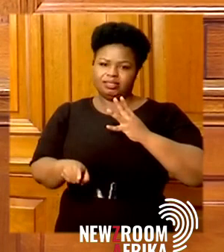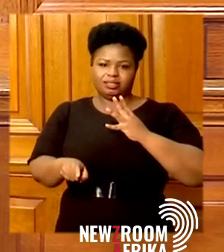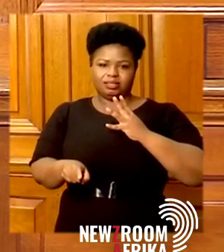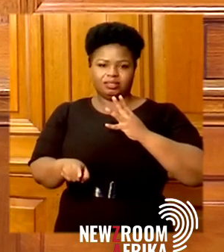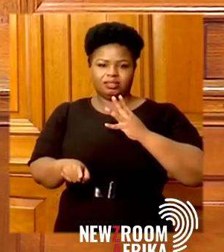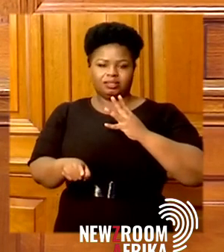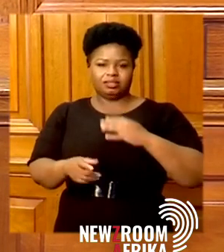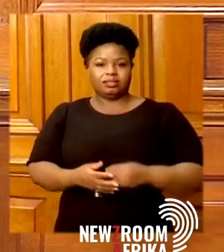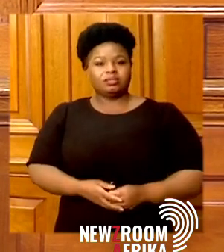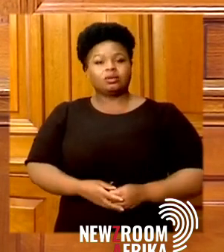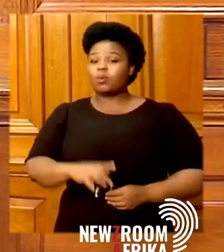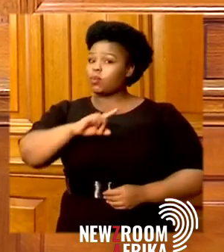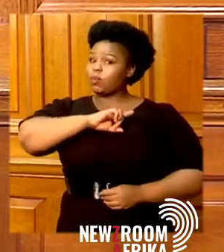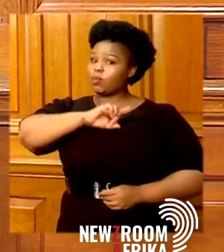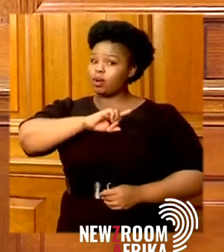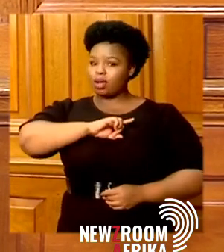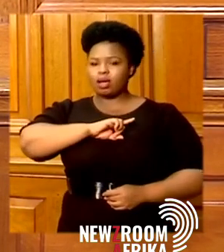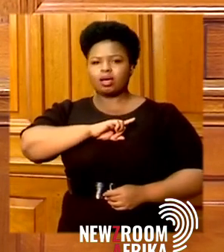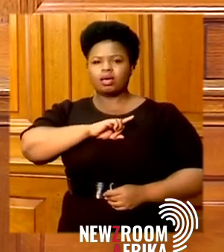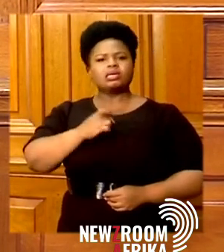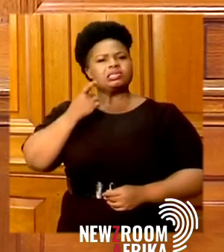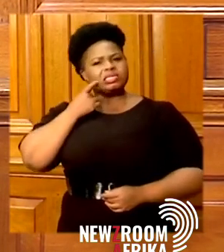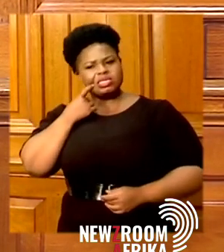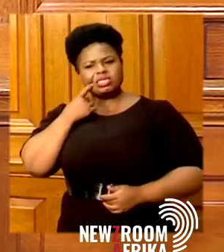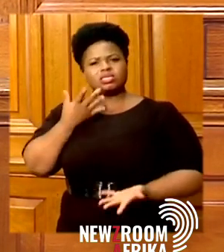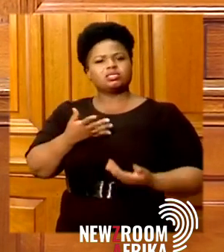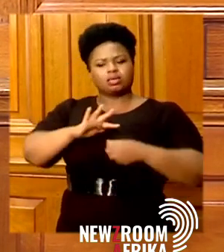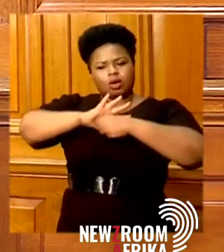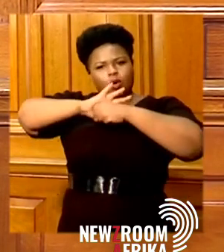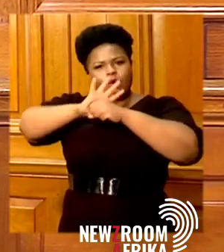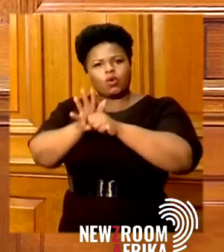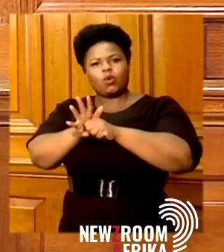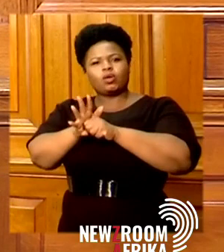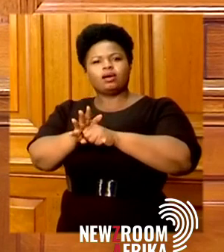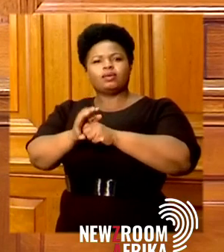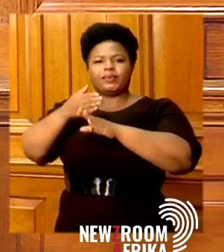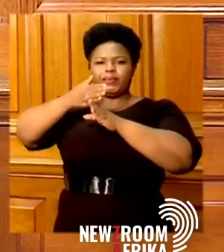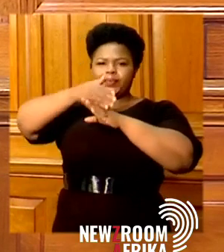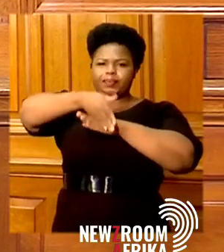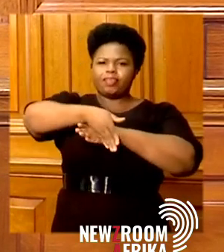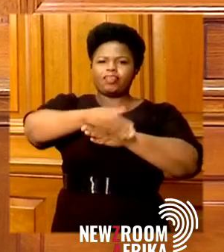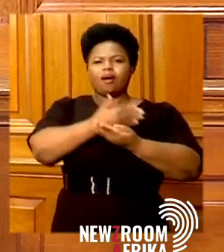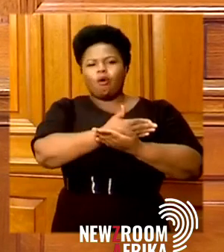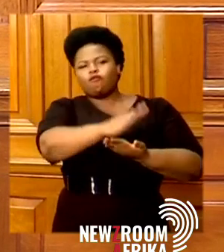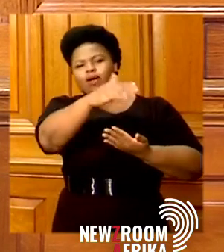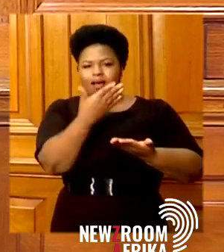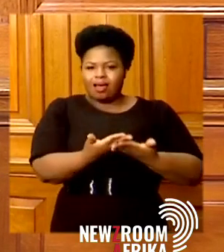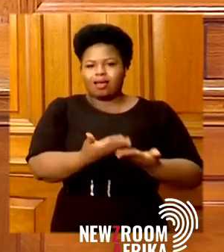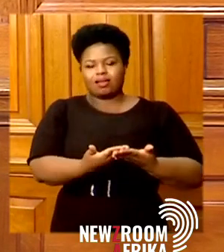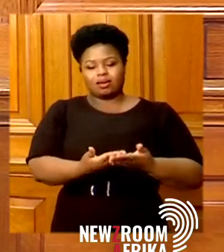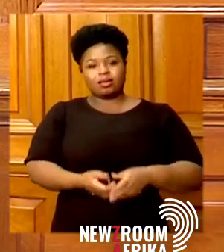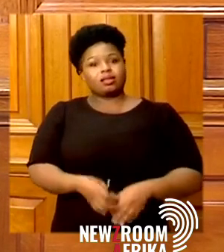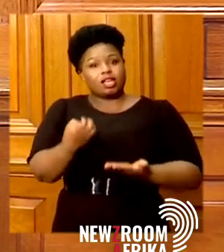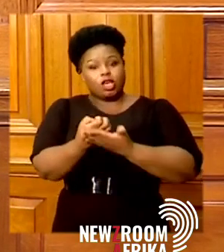both so that we defeat the pandemic and so that we can accelerate our